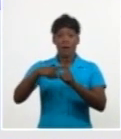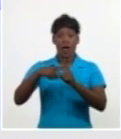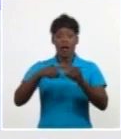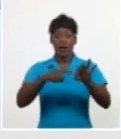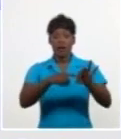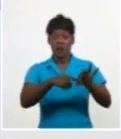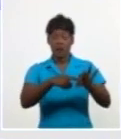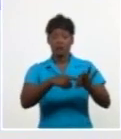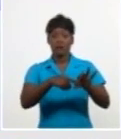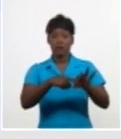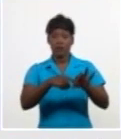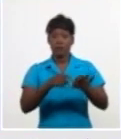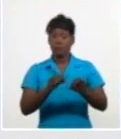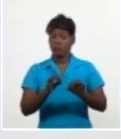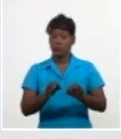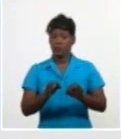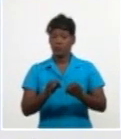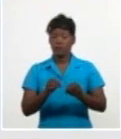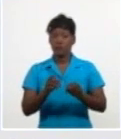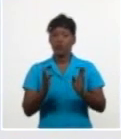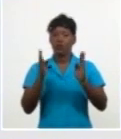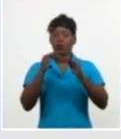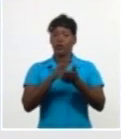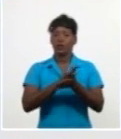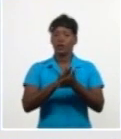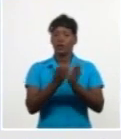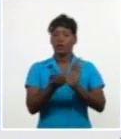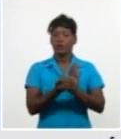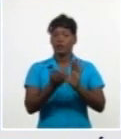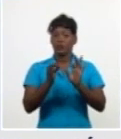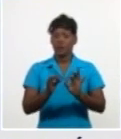reported cases over the last 2 weeks.